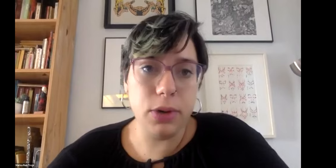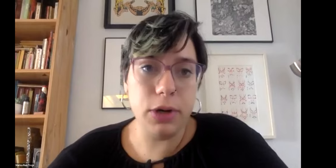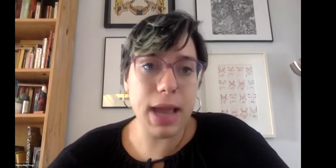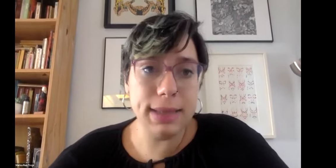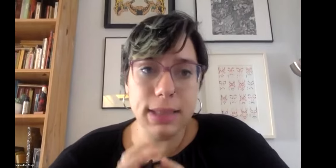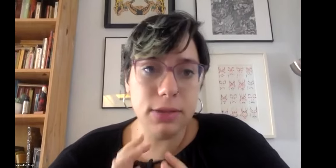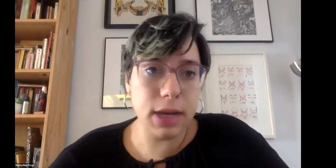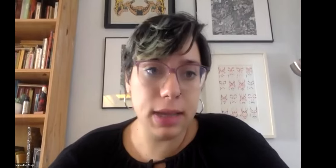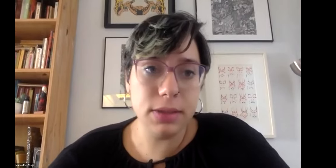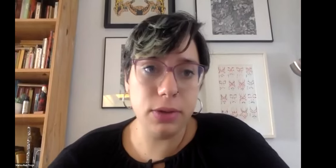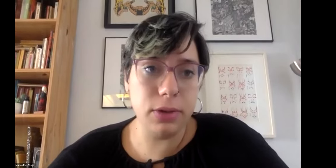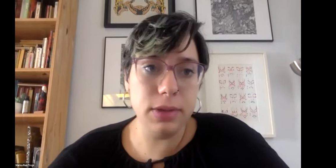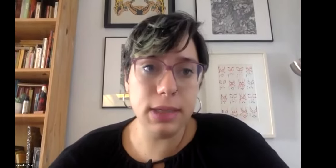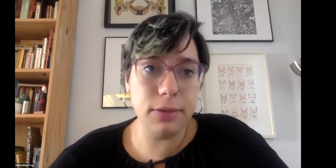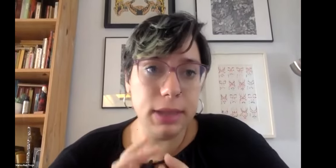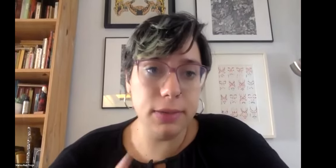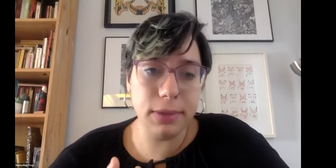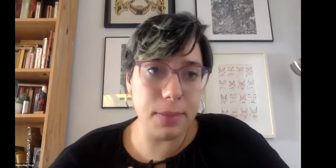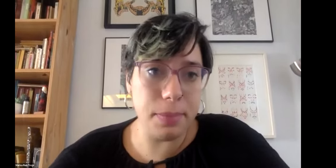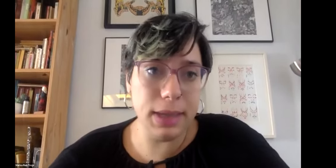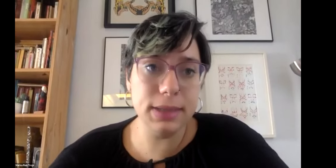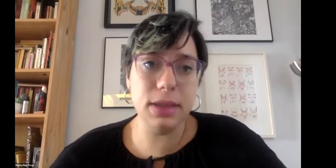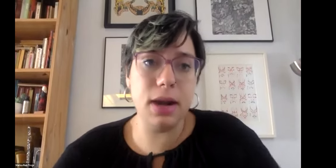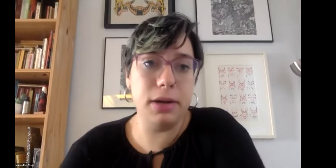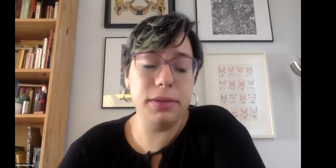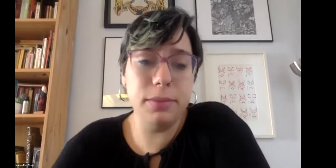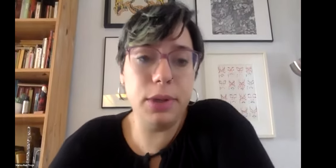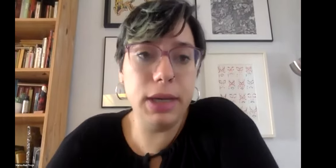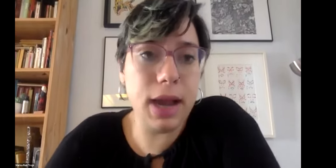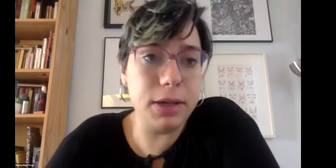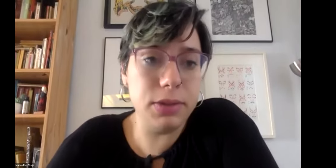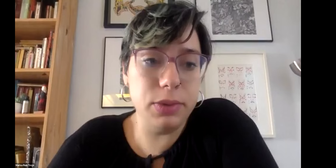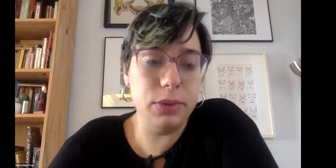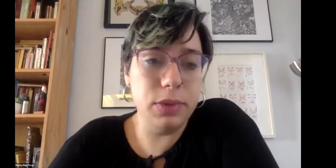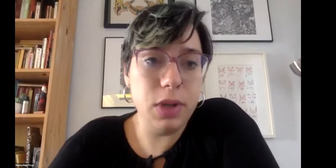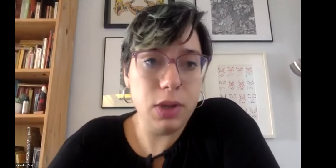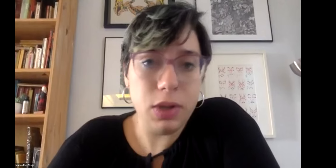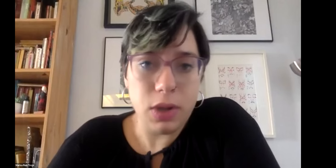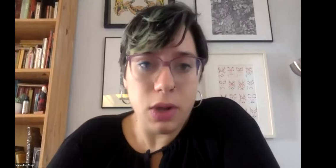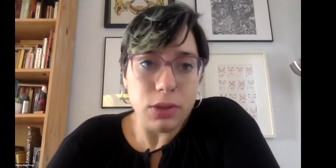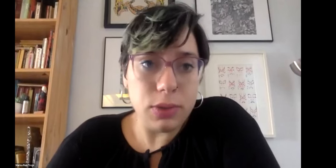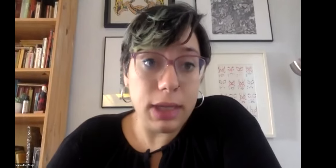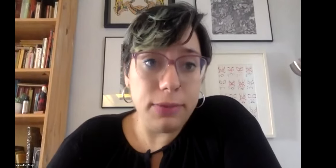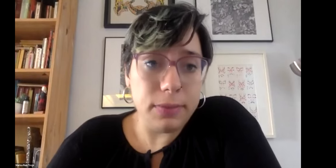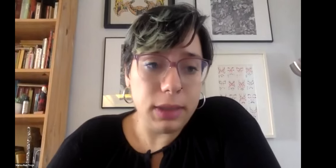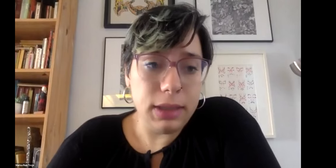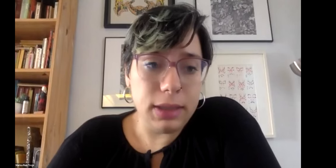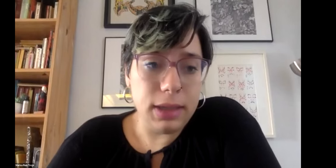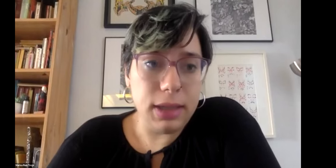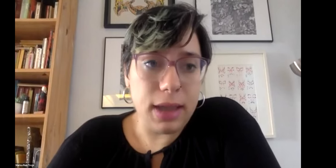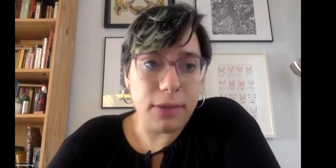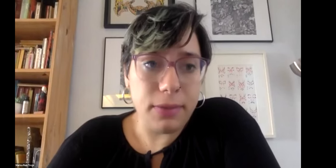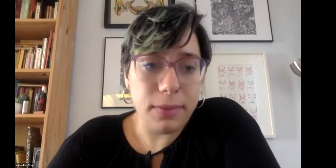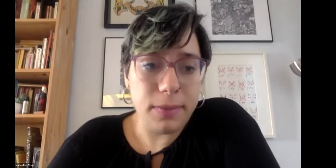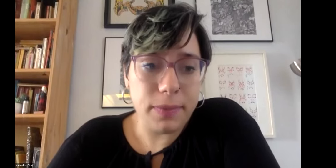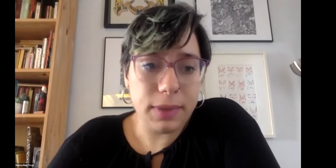lesbophobic or anti-trans or conservative campaigns are very hard to live in the